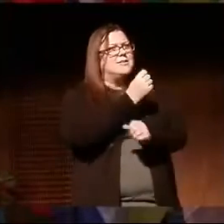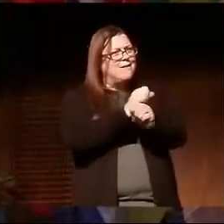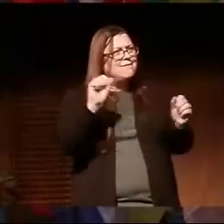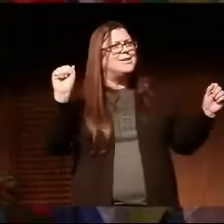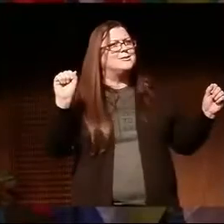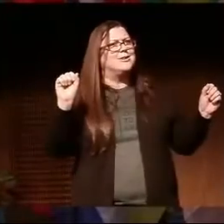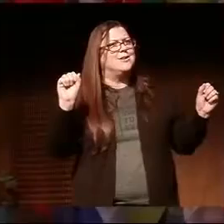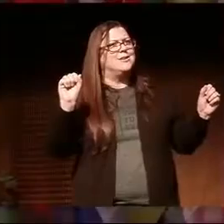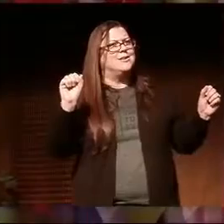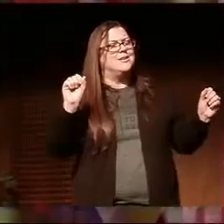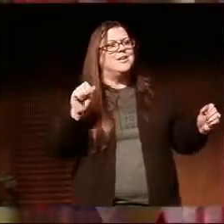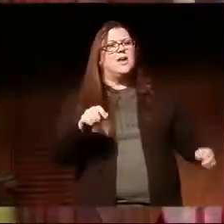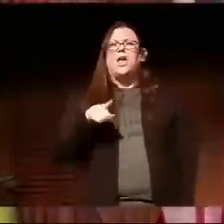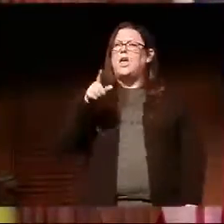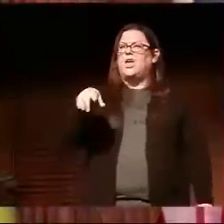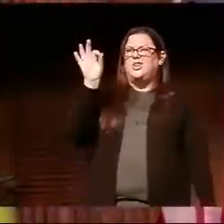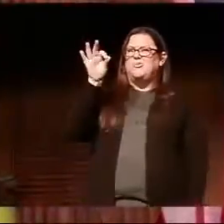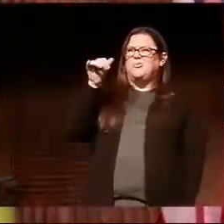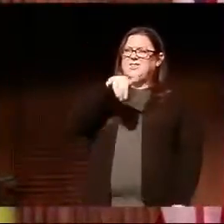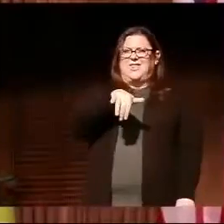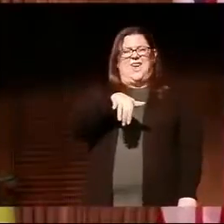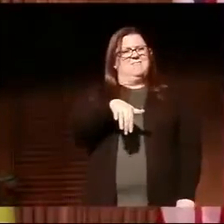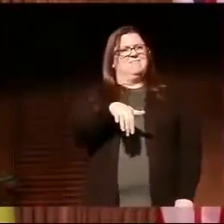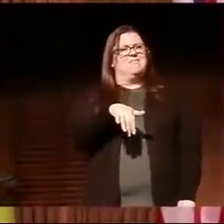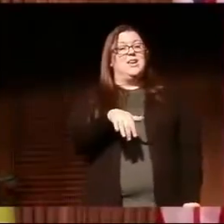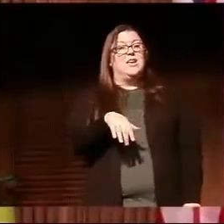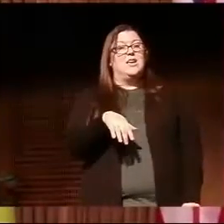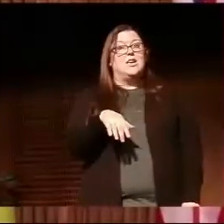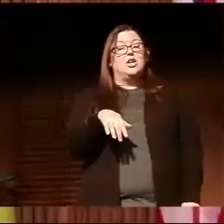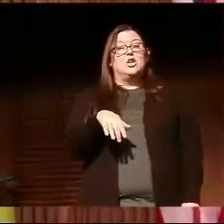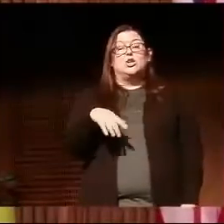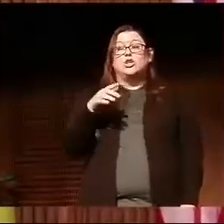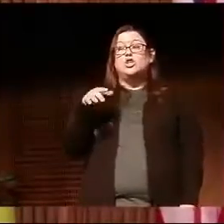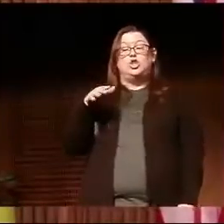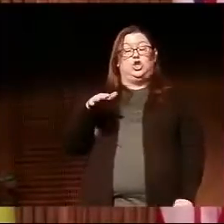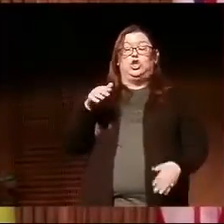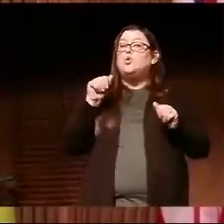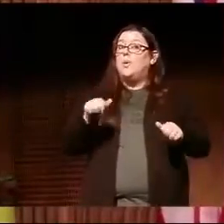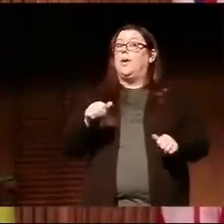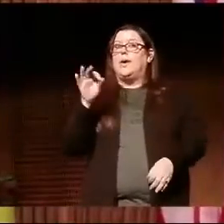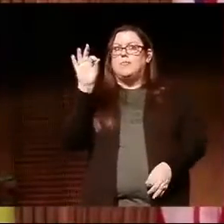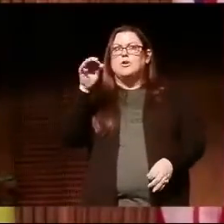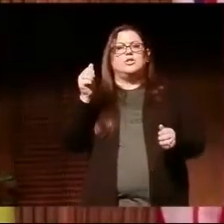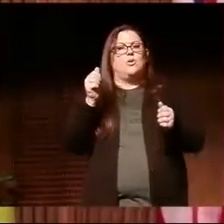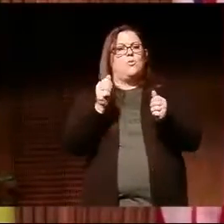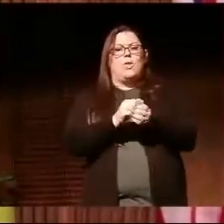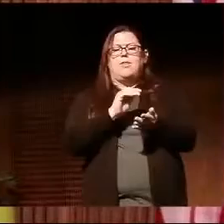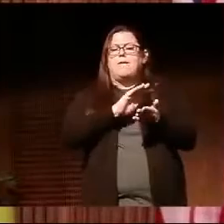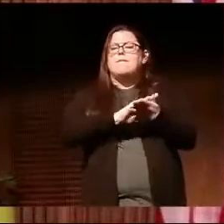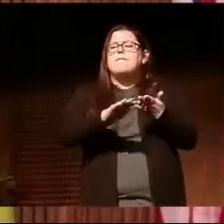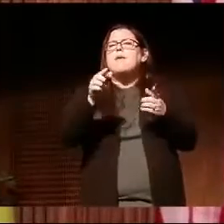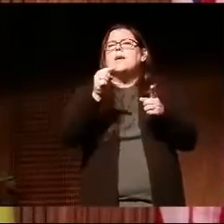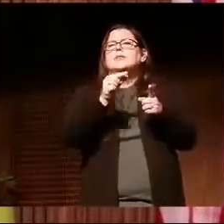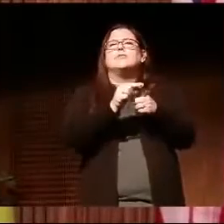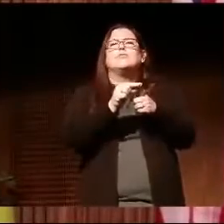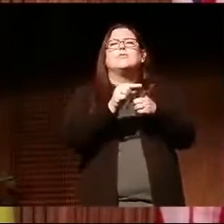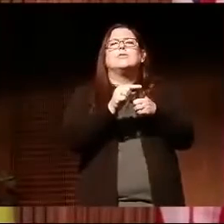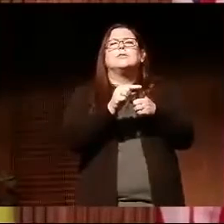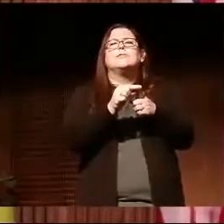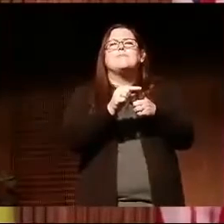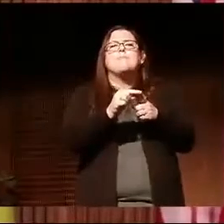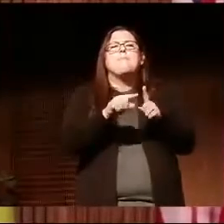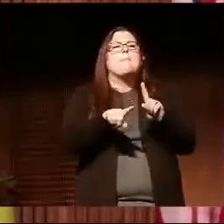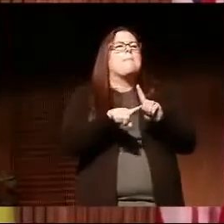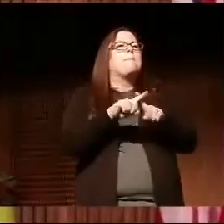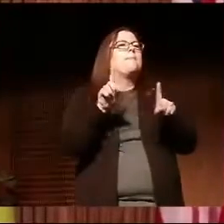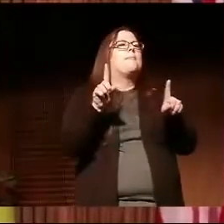And you may preach this gospel with all the eloquence and elocution that God can give the preacher, and the world